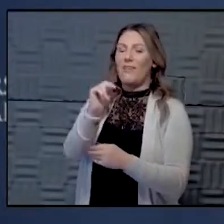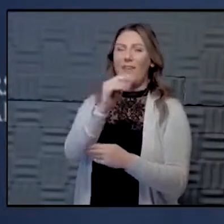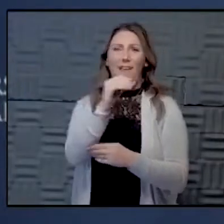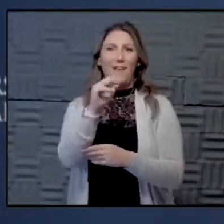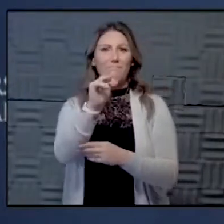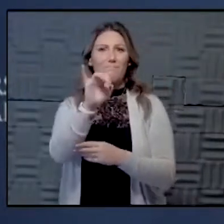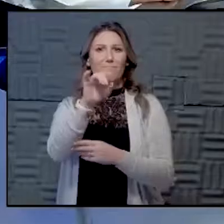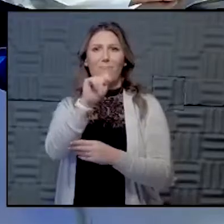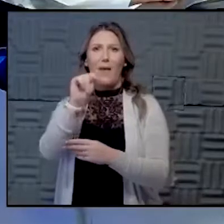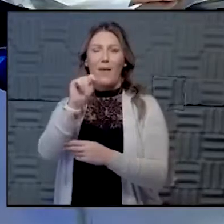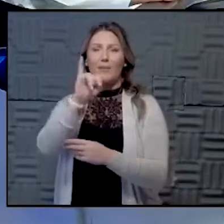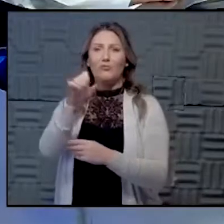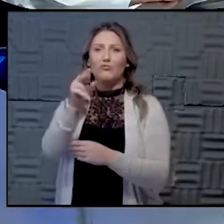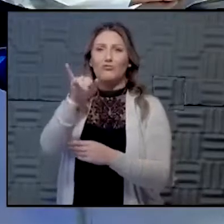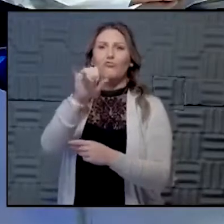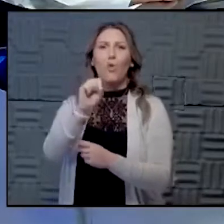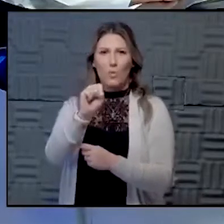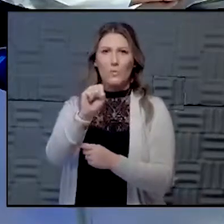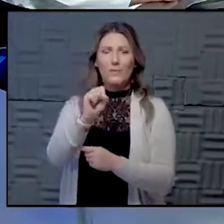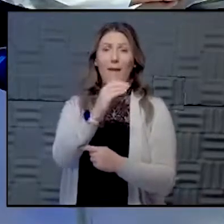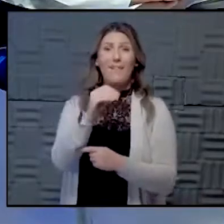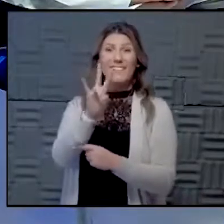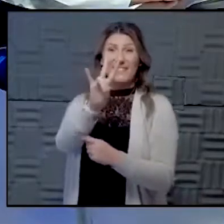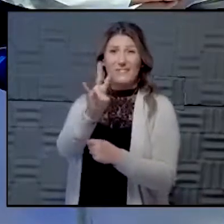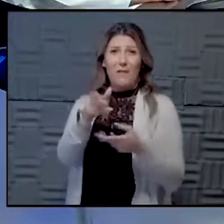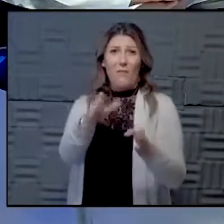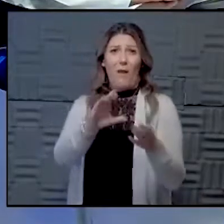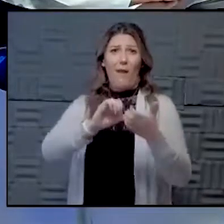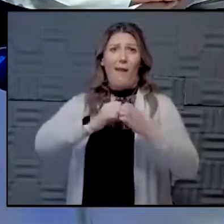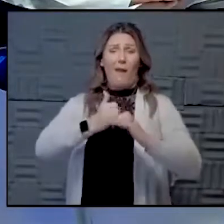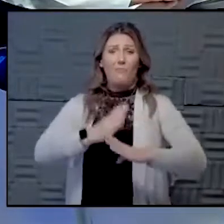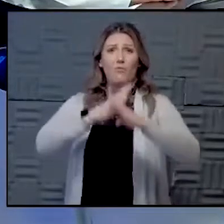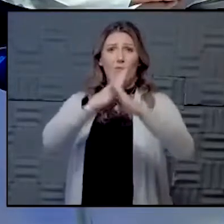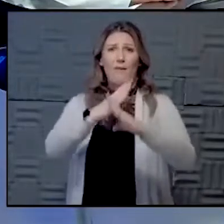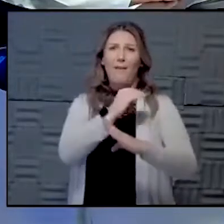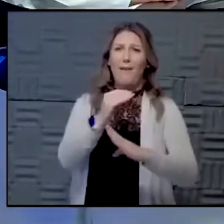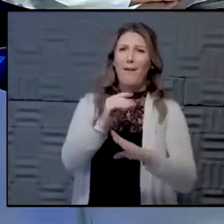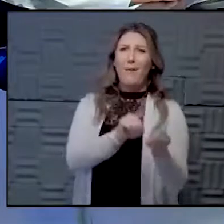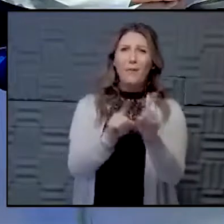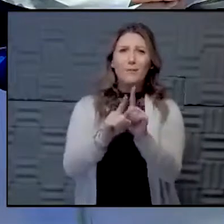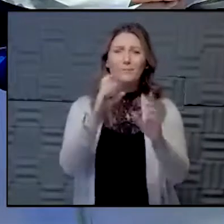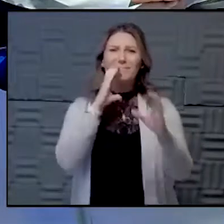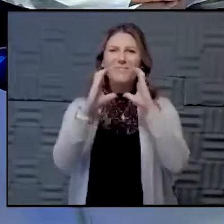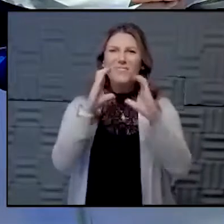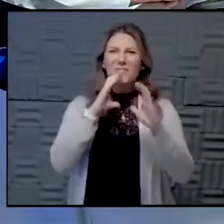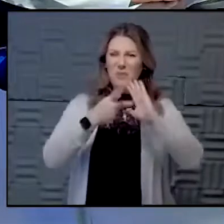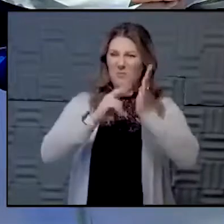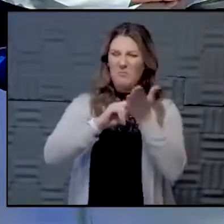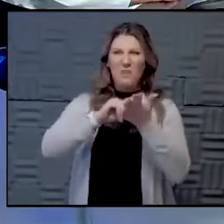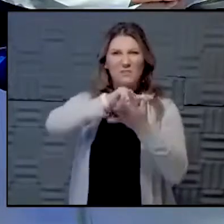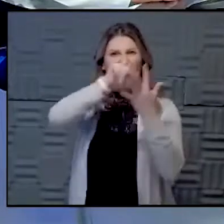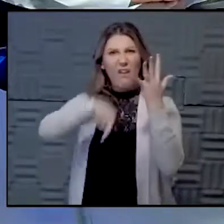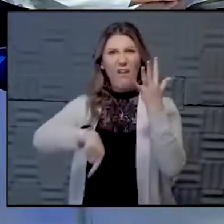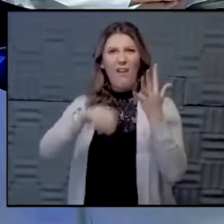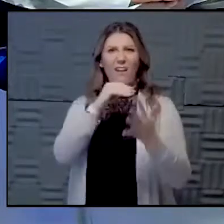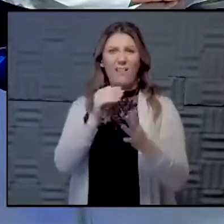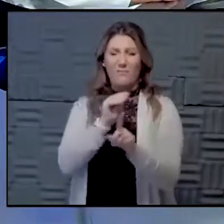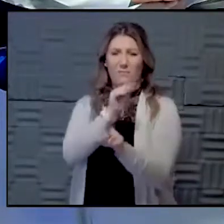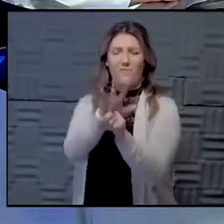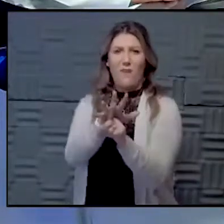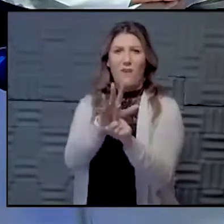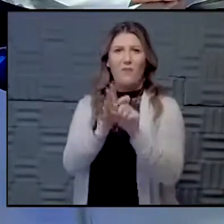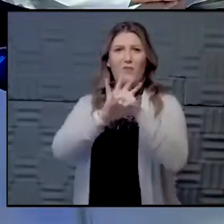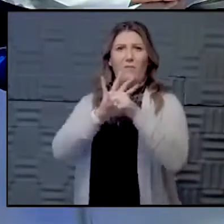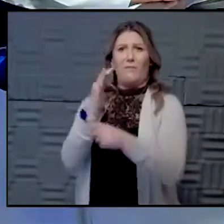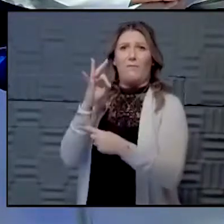about 7 ways to avoid a stroke. And we're going to have a little bit of conversation about what all that means and the effect of COVID-19 on what we're